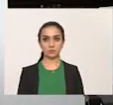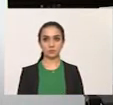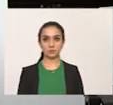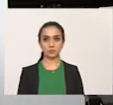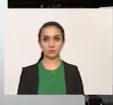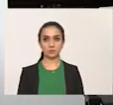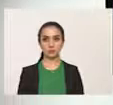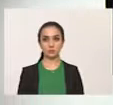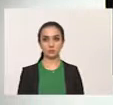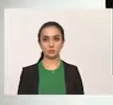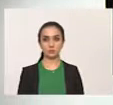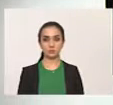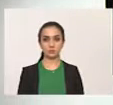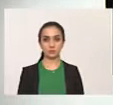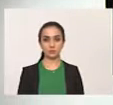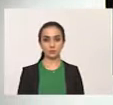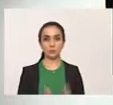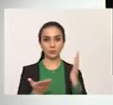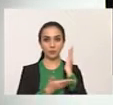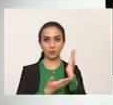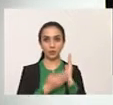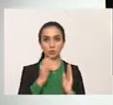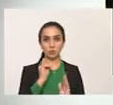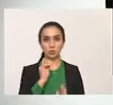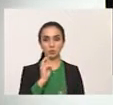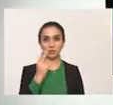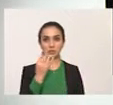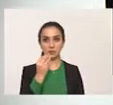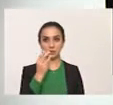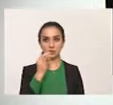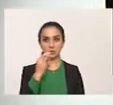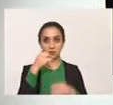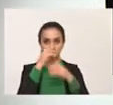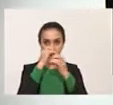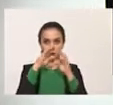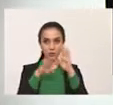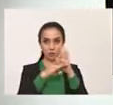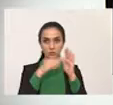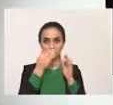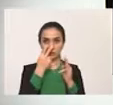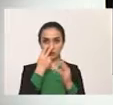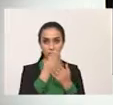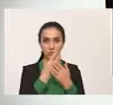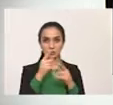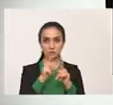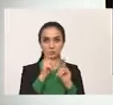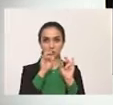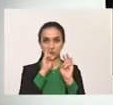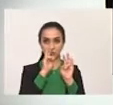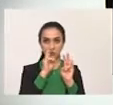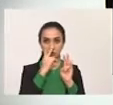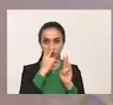Pichan tayoqchasi Bacillus subtilusni mikroskop ostida ko'rinishini